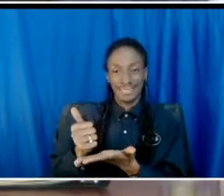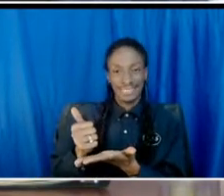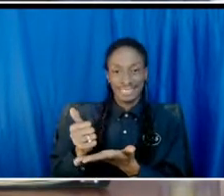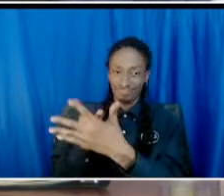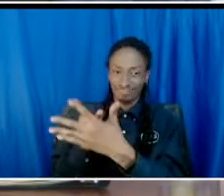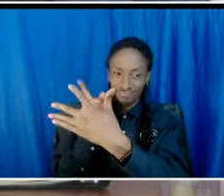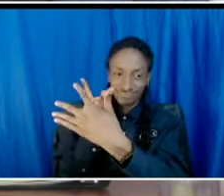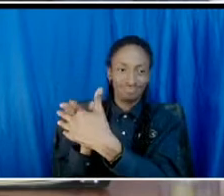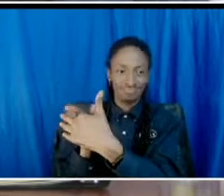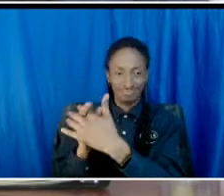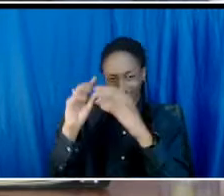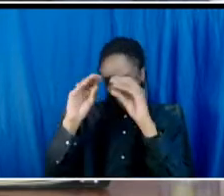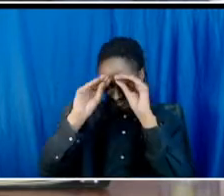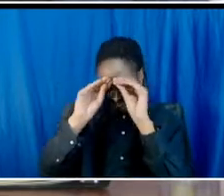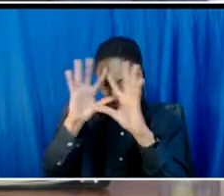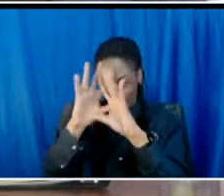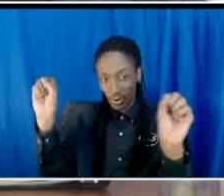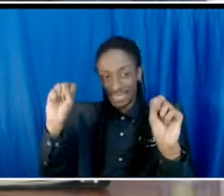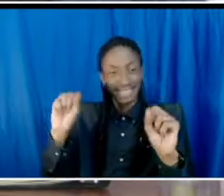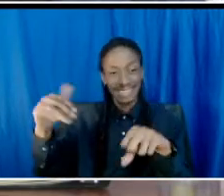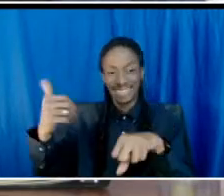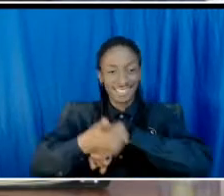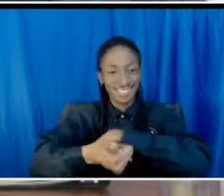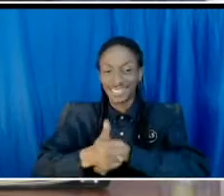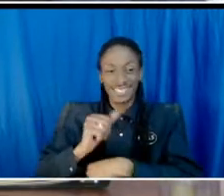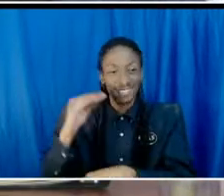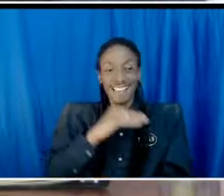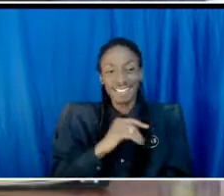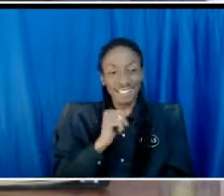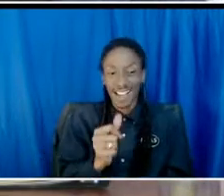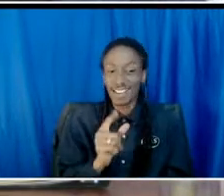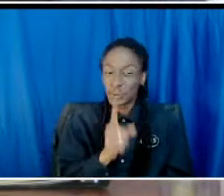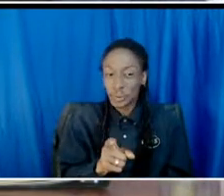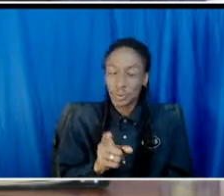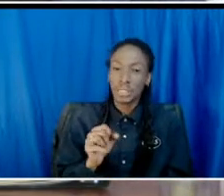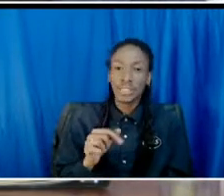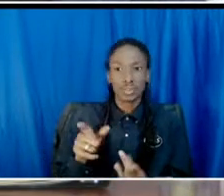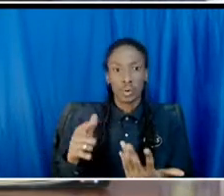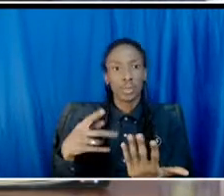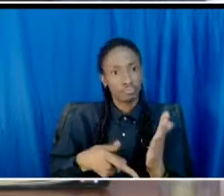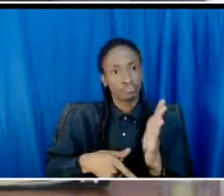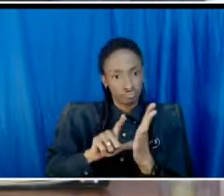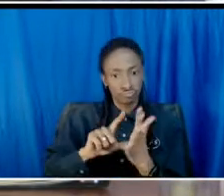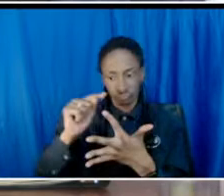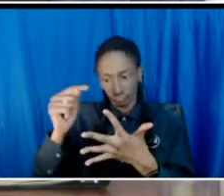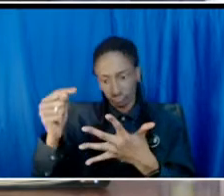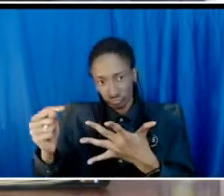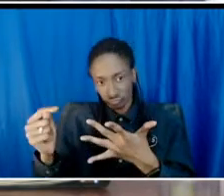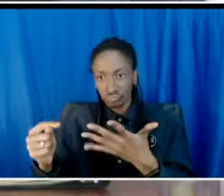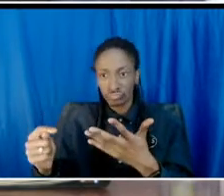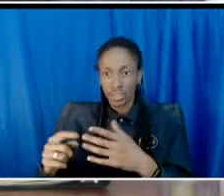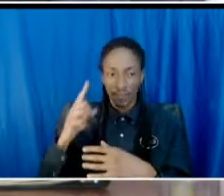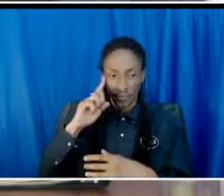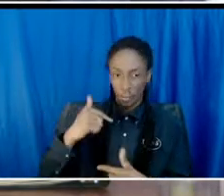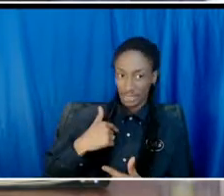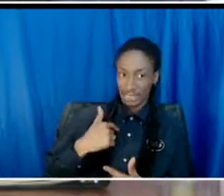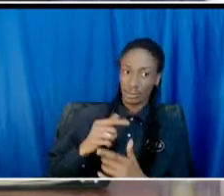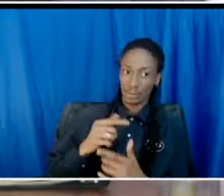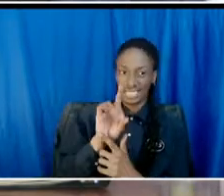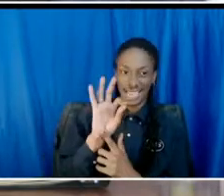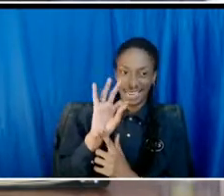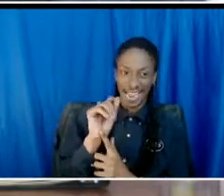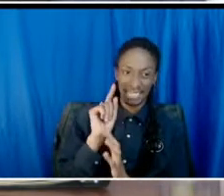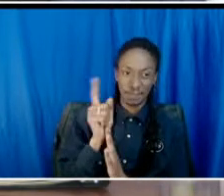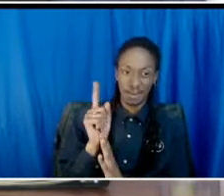these allegations were simply not true. And so as he went through them in what for me was a 90-minute conversation or so, and what for